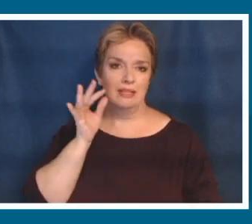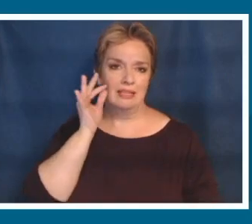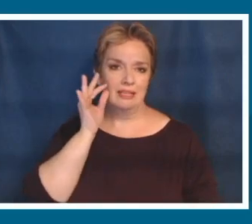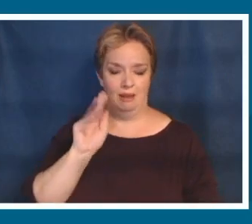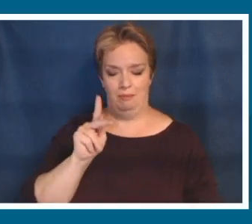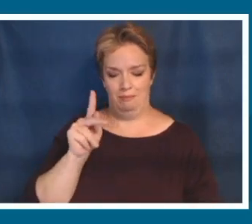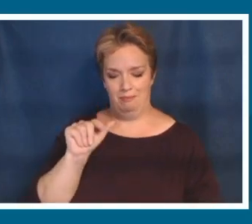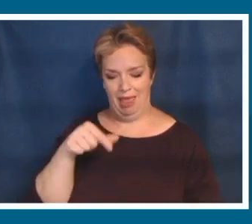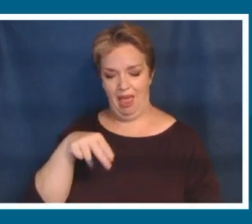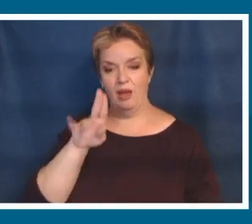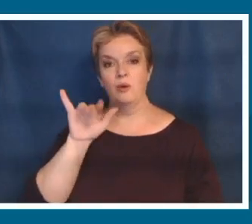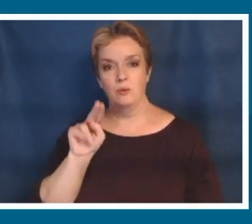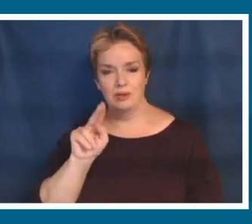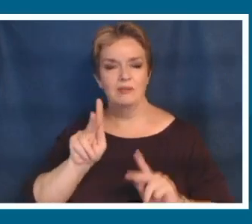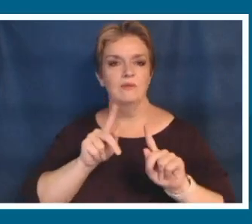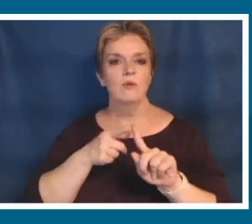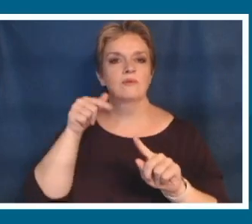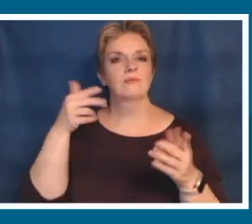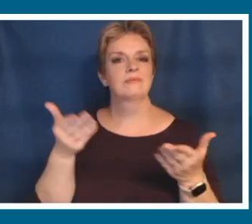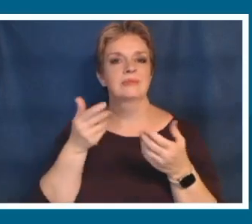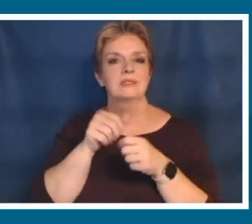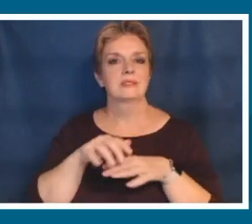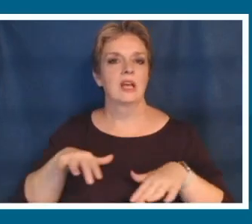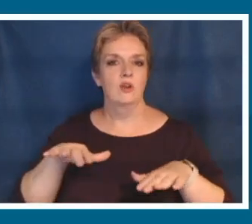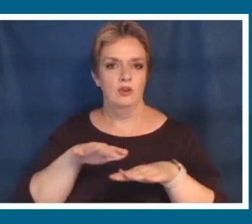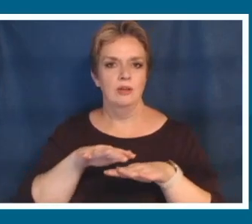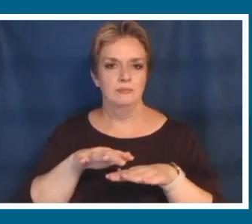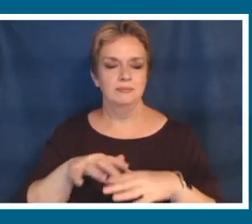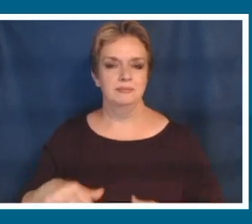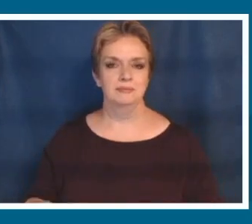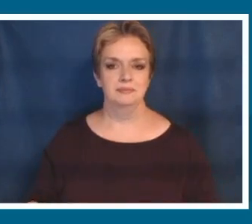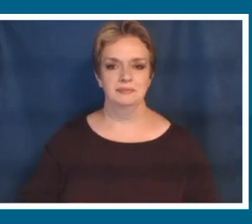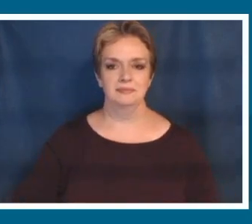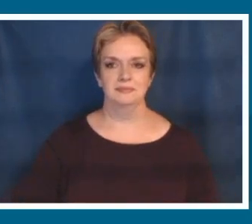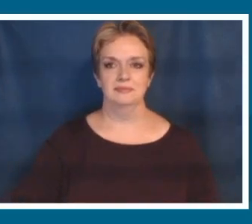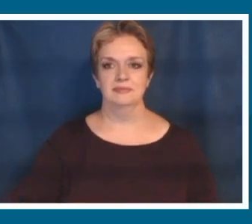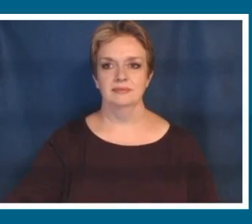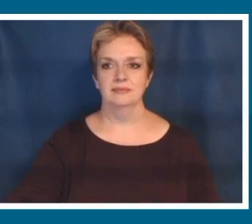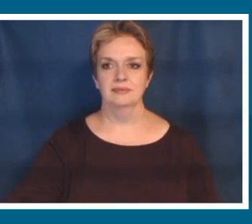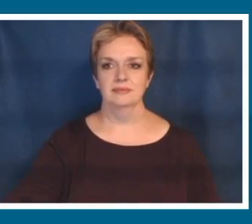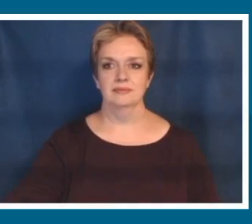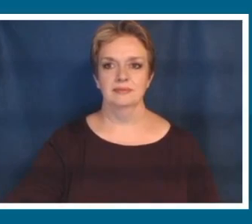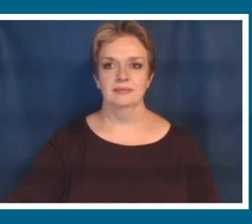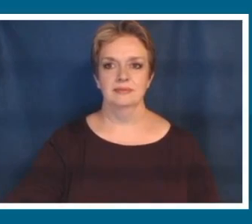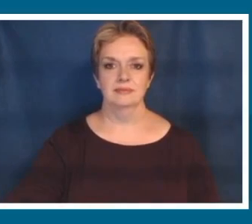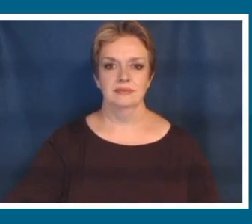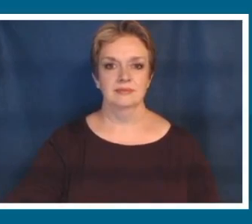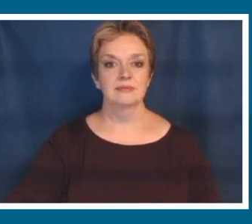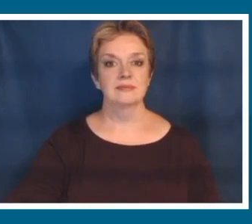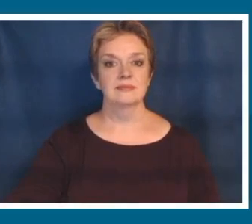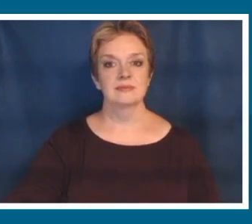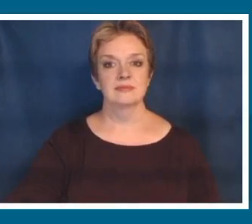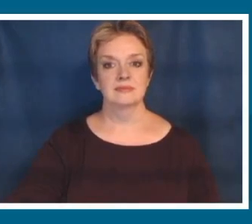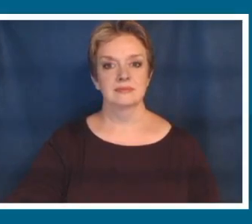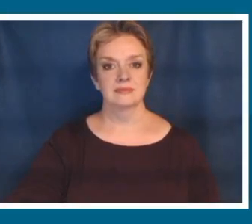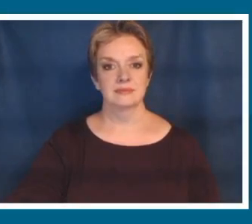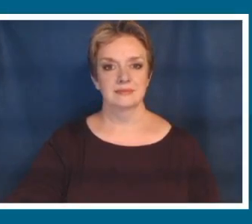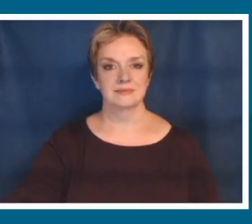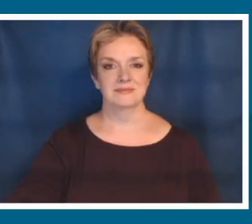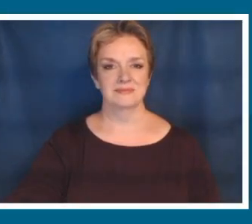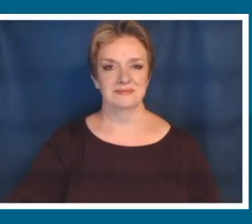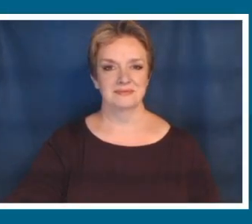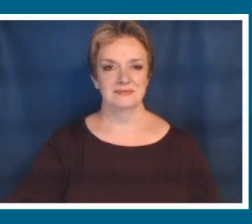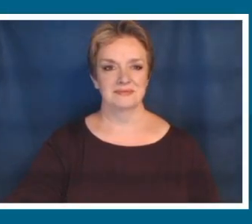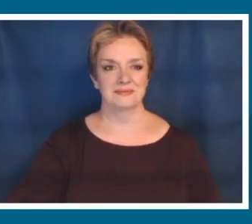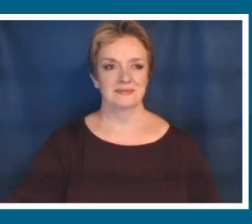the area. I am Chinese and Vietnamese descent, and so